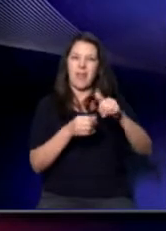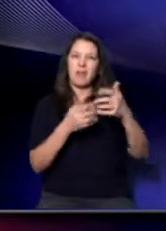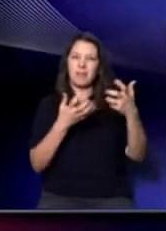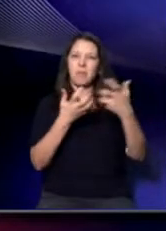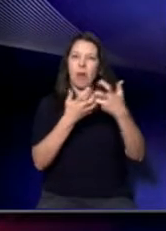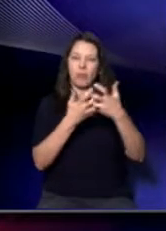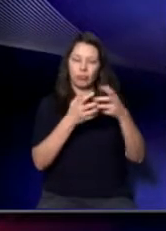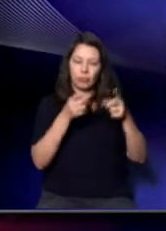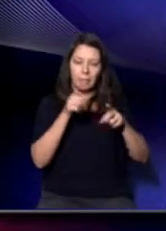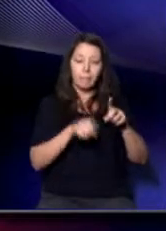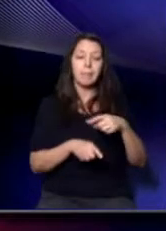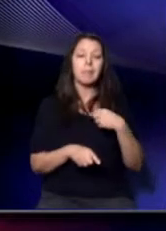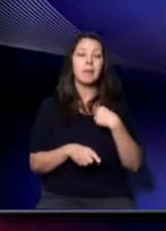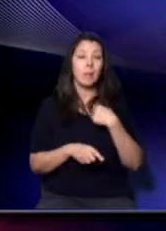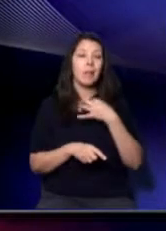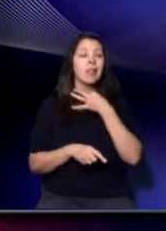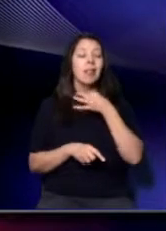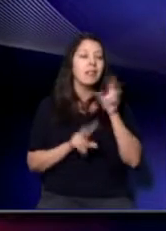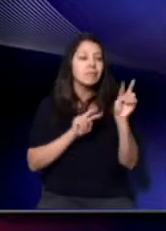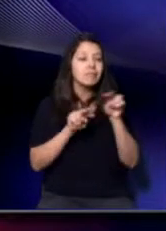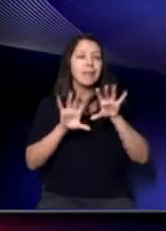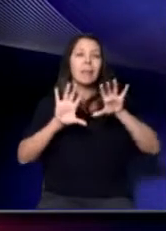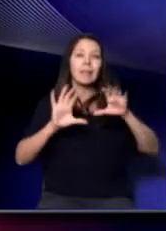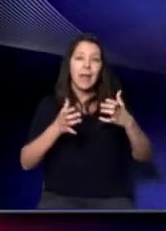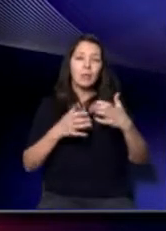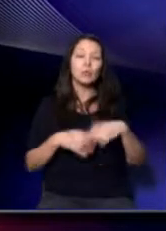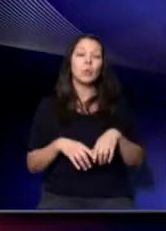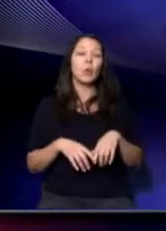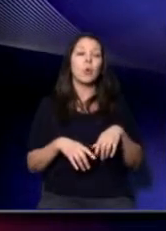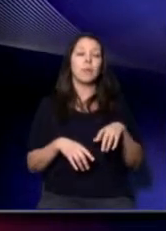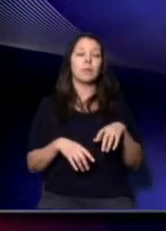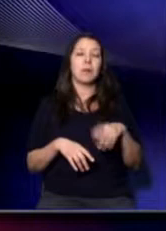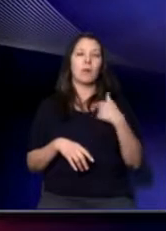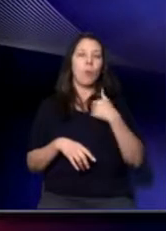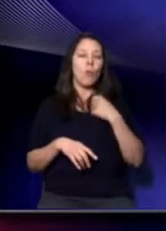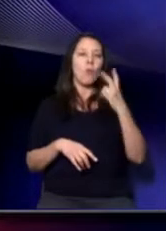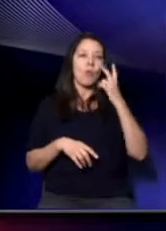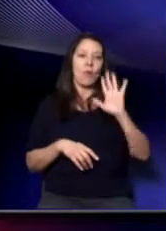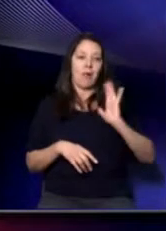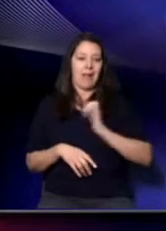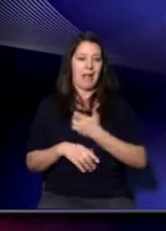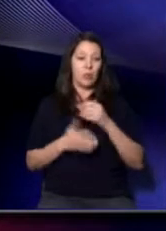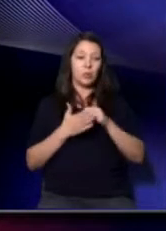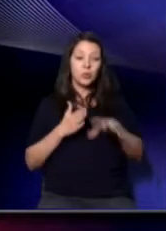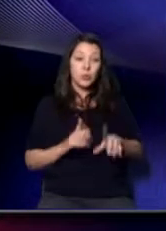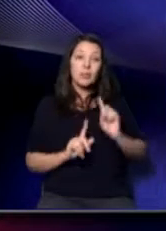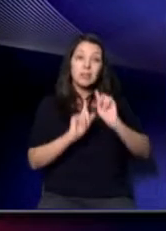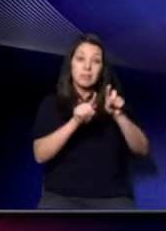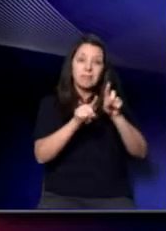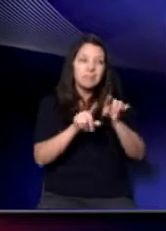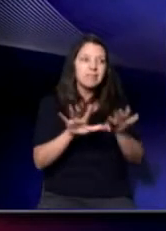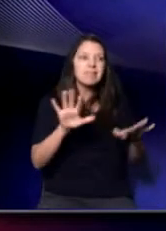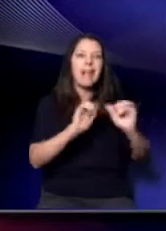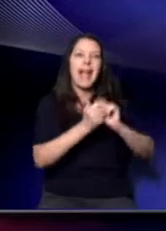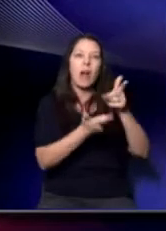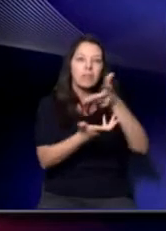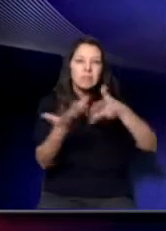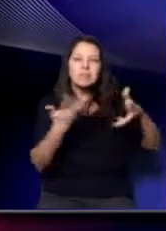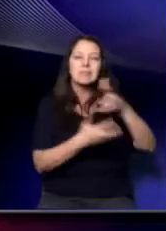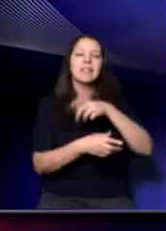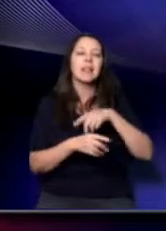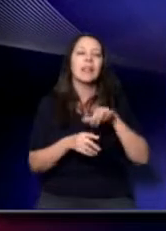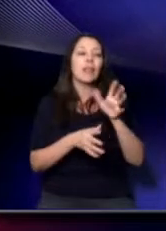see classrooms being demonstrated, how our kids are working in regular classrooms and the supports that they receive from our